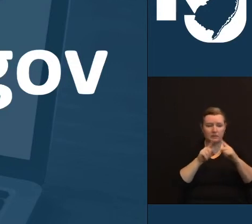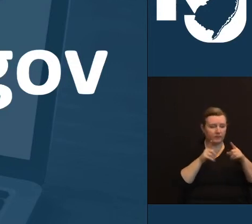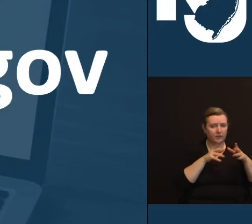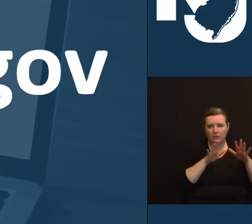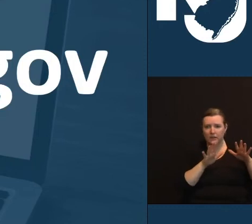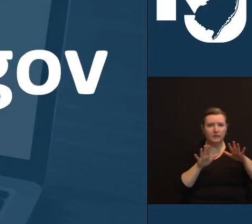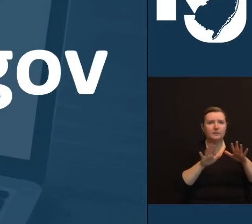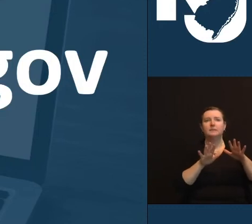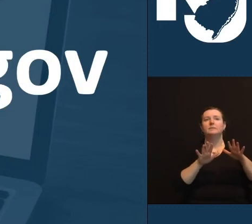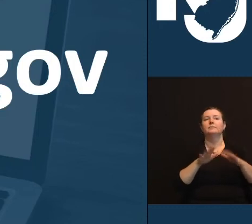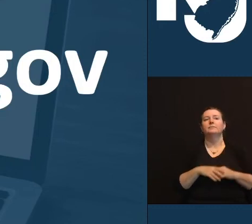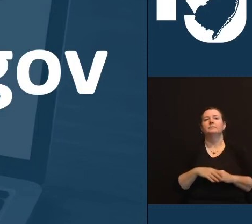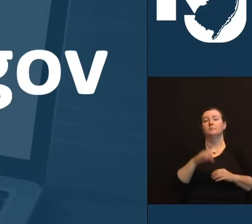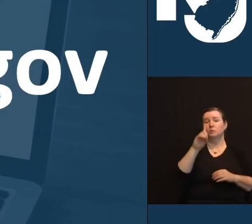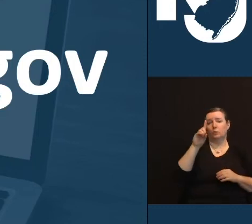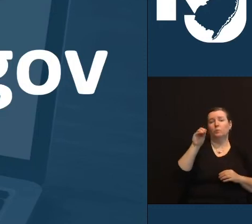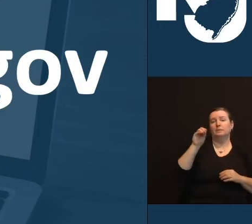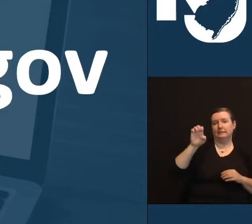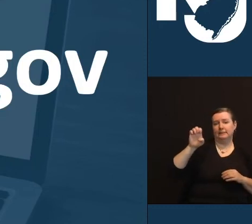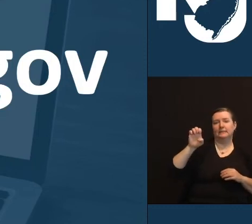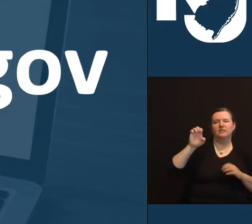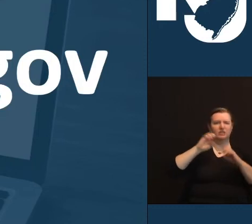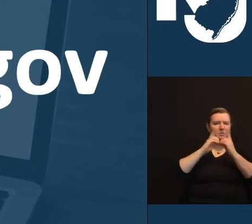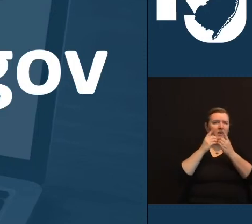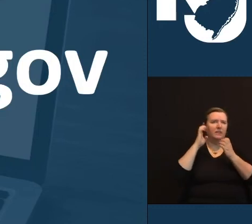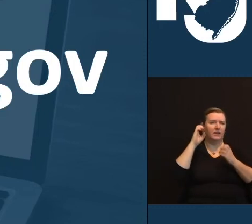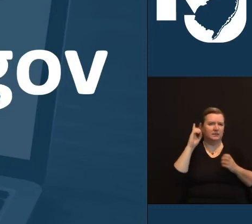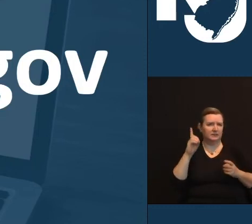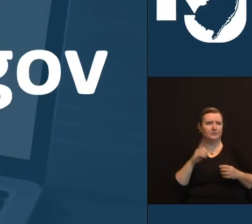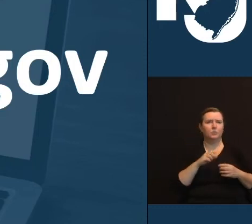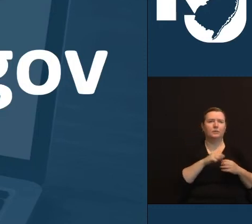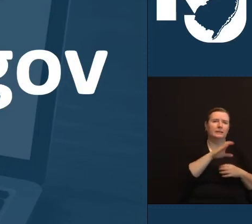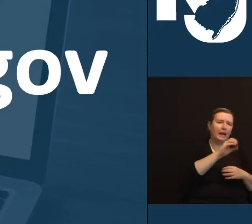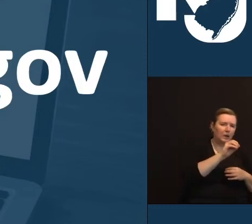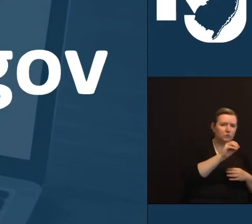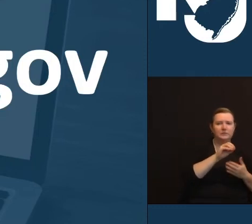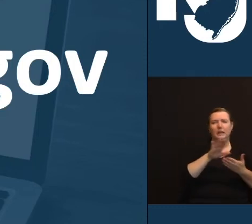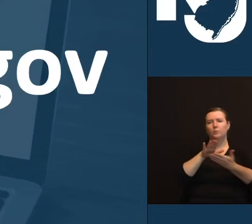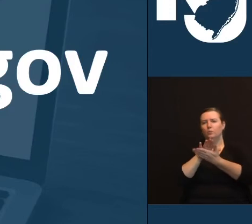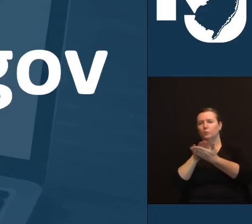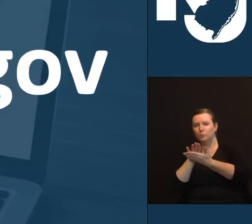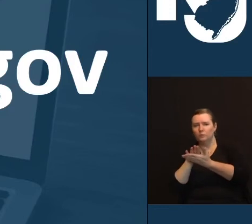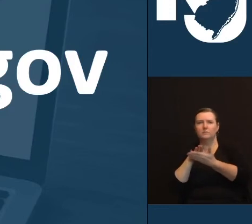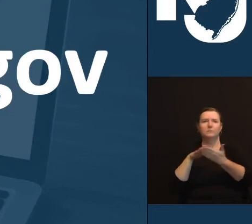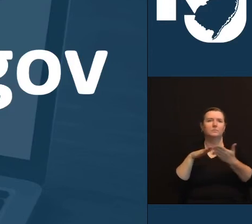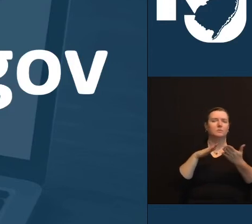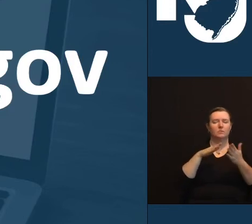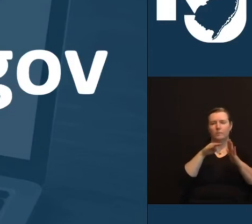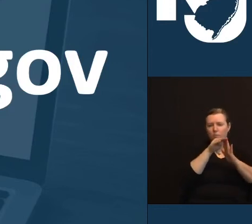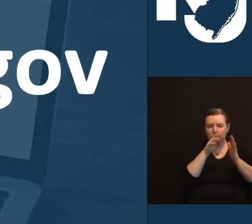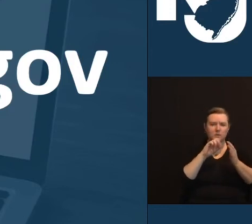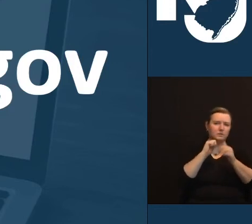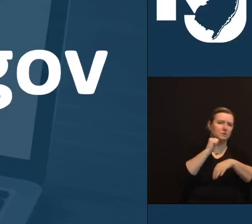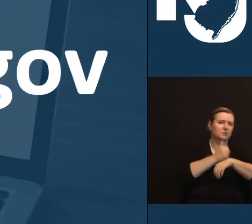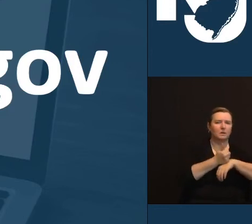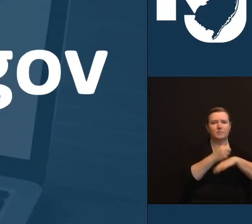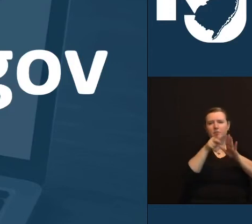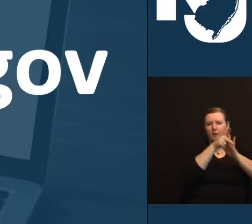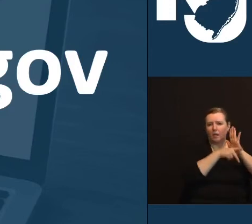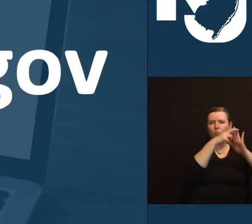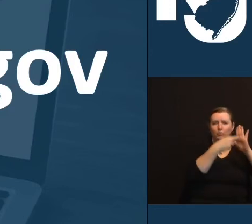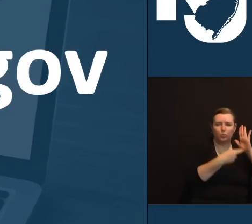and local school officials, has worked hard to ensure that protocols are in place to protect the health and safety of our students, faculty,